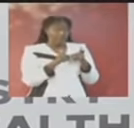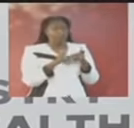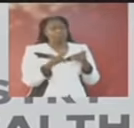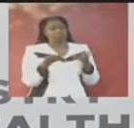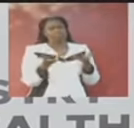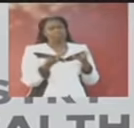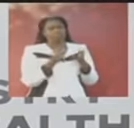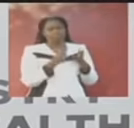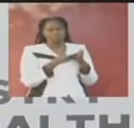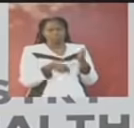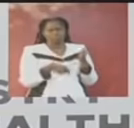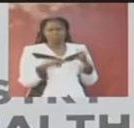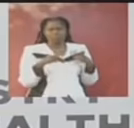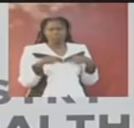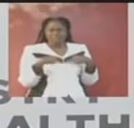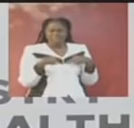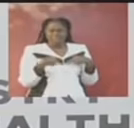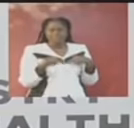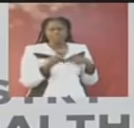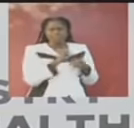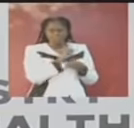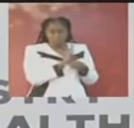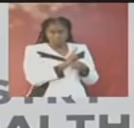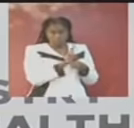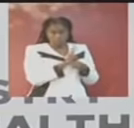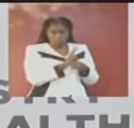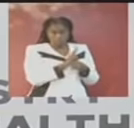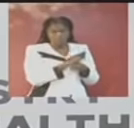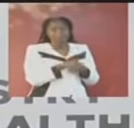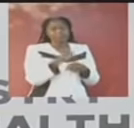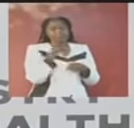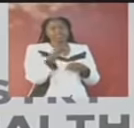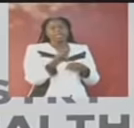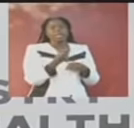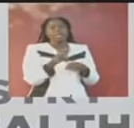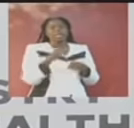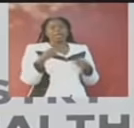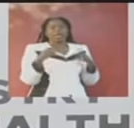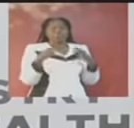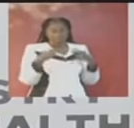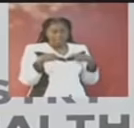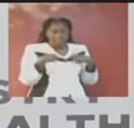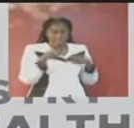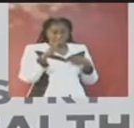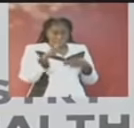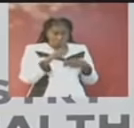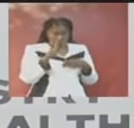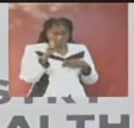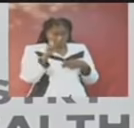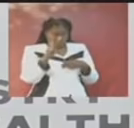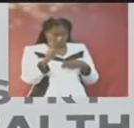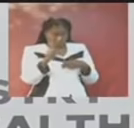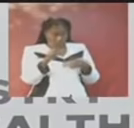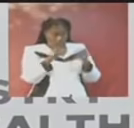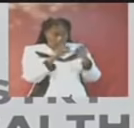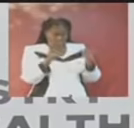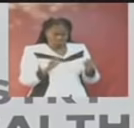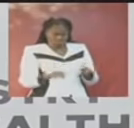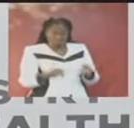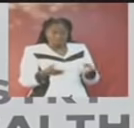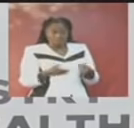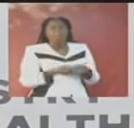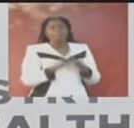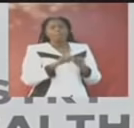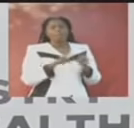system. So we are going from 21 facilities and increasing that number to 23 facilities by the end of this